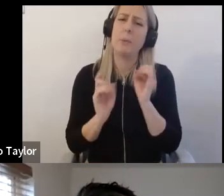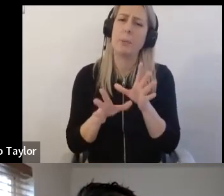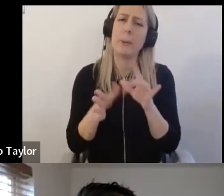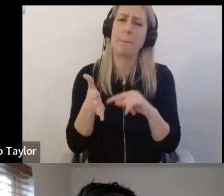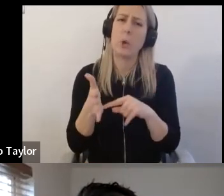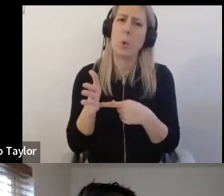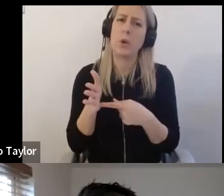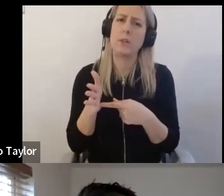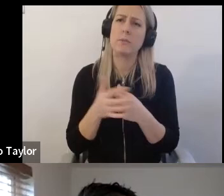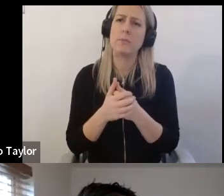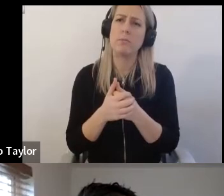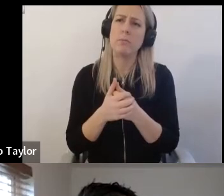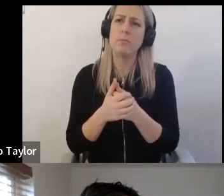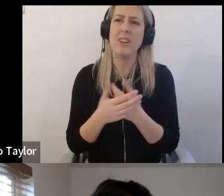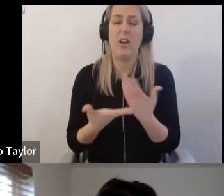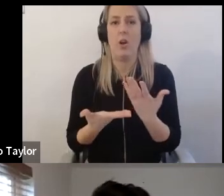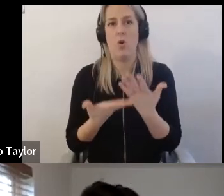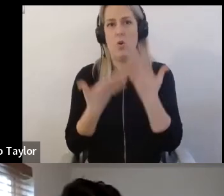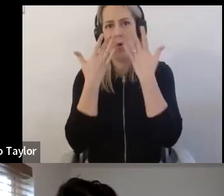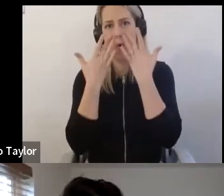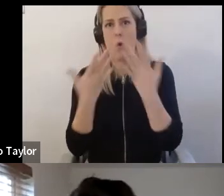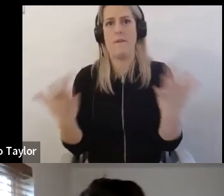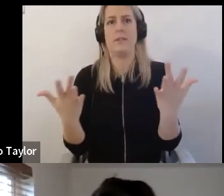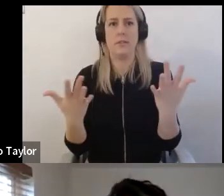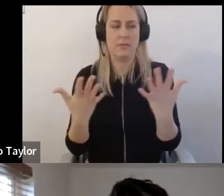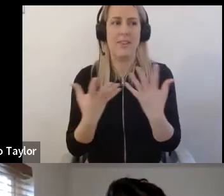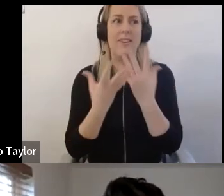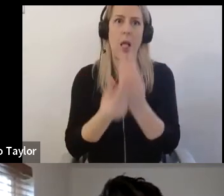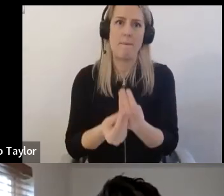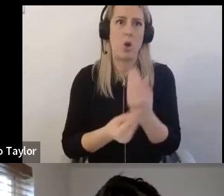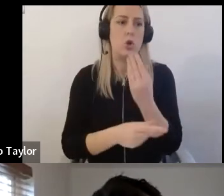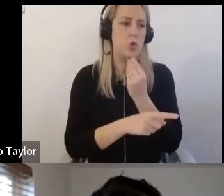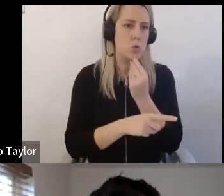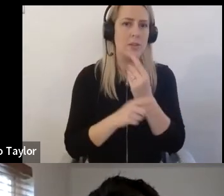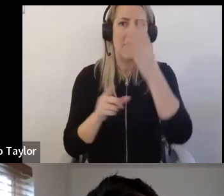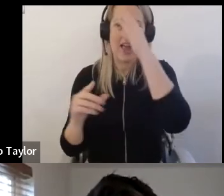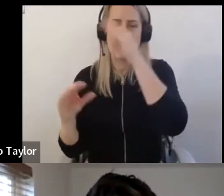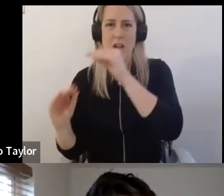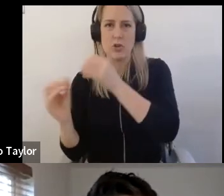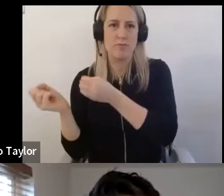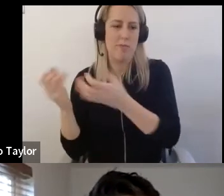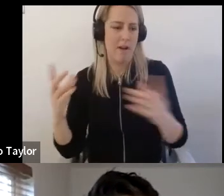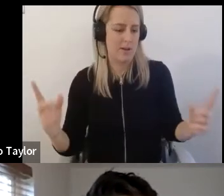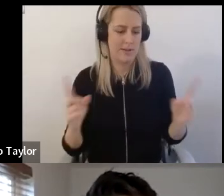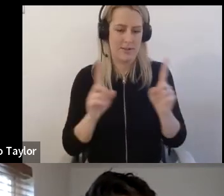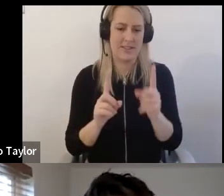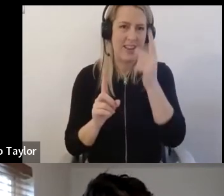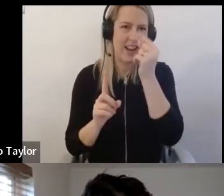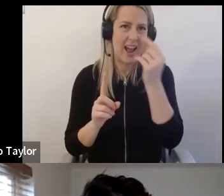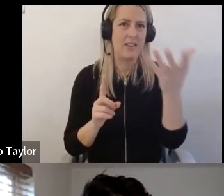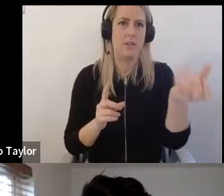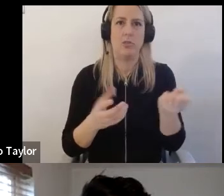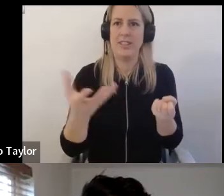clearly it's helpful for users and education providers to be able to get a lower unit